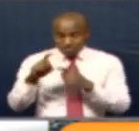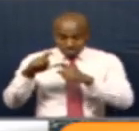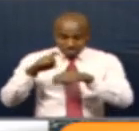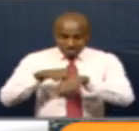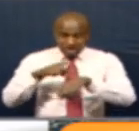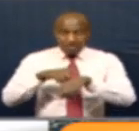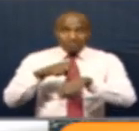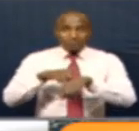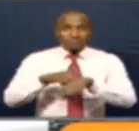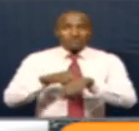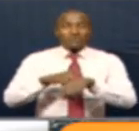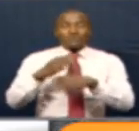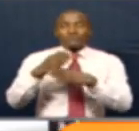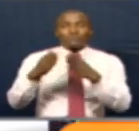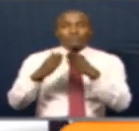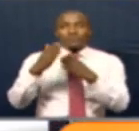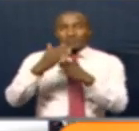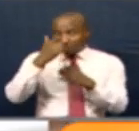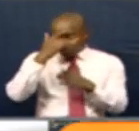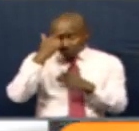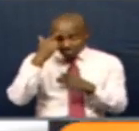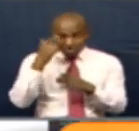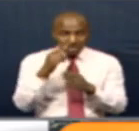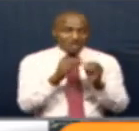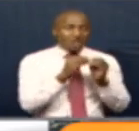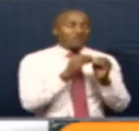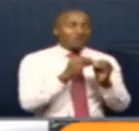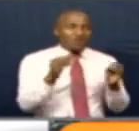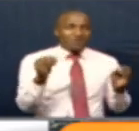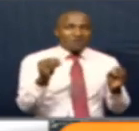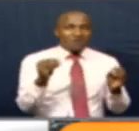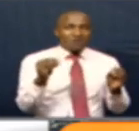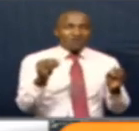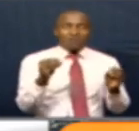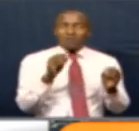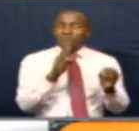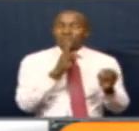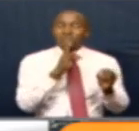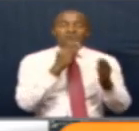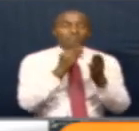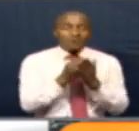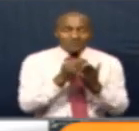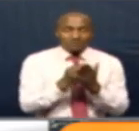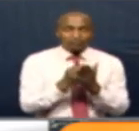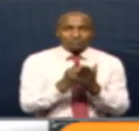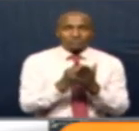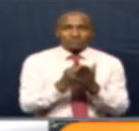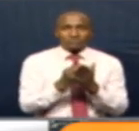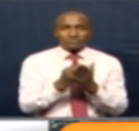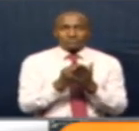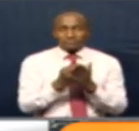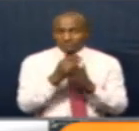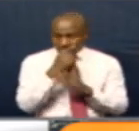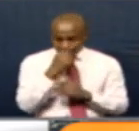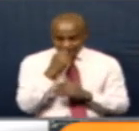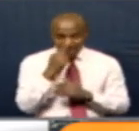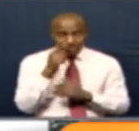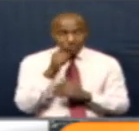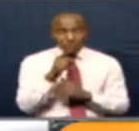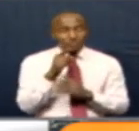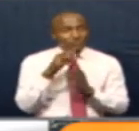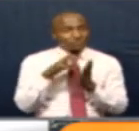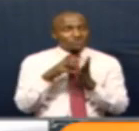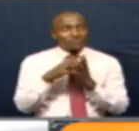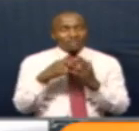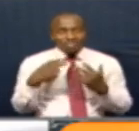taken to build. Because again, if you take long, you've borrowed money, the cost of capital, so you are in a situation